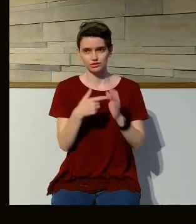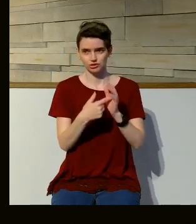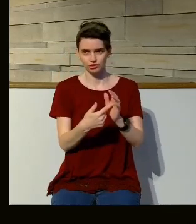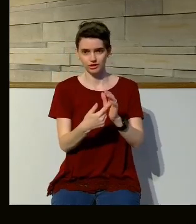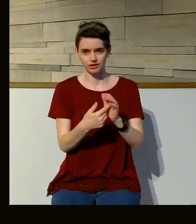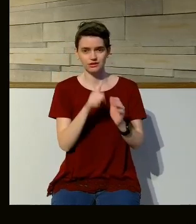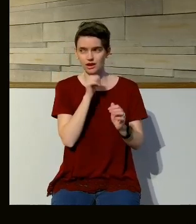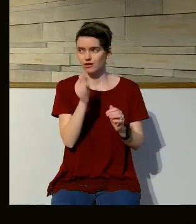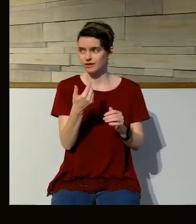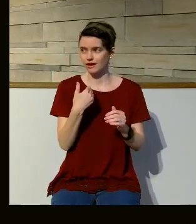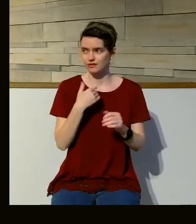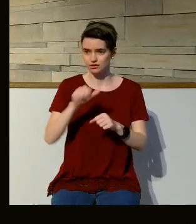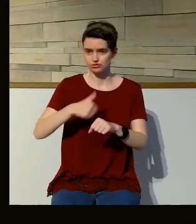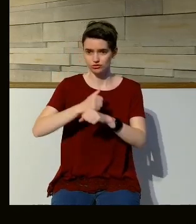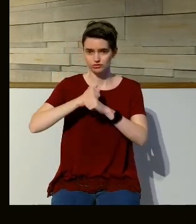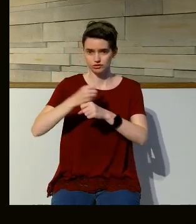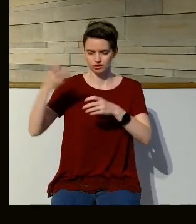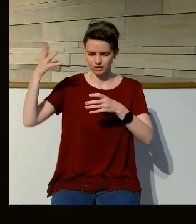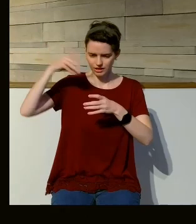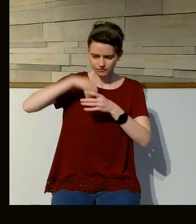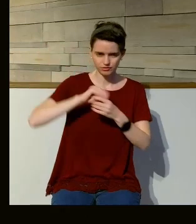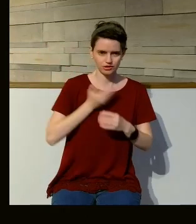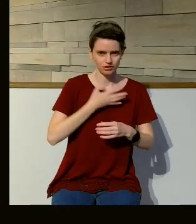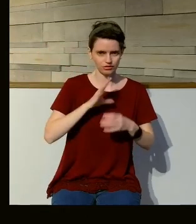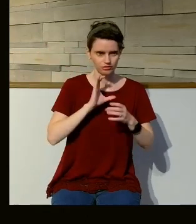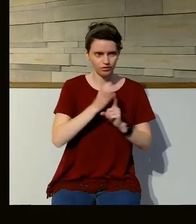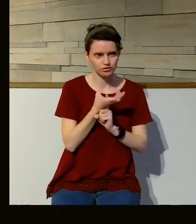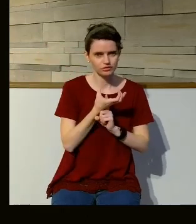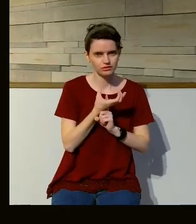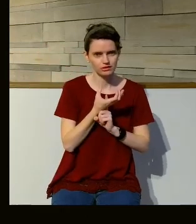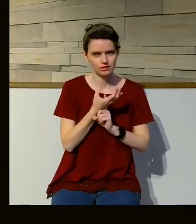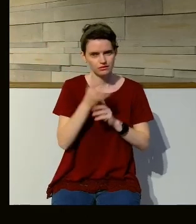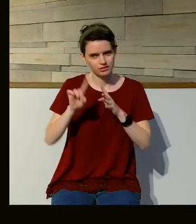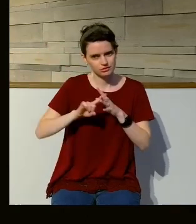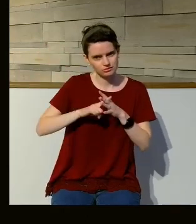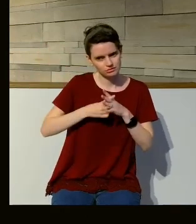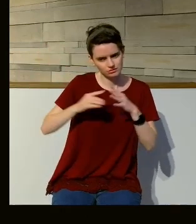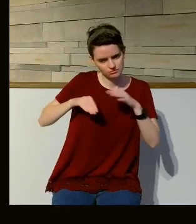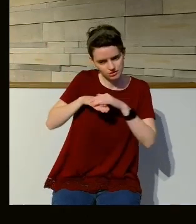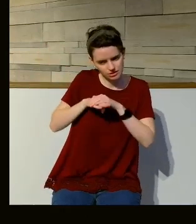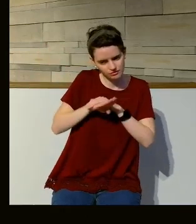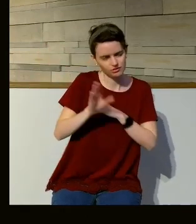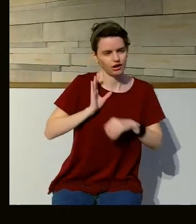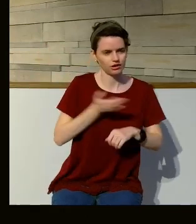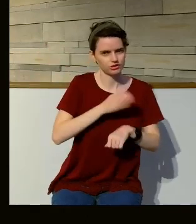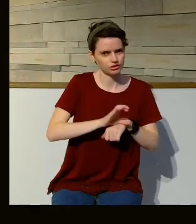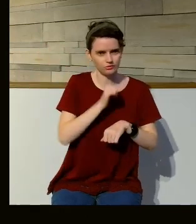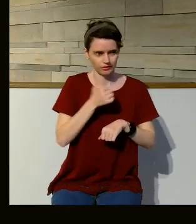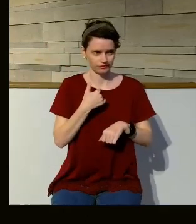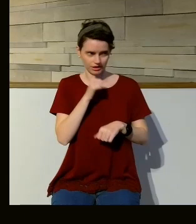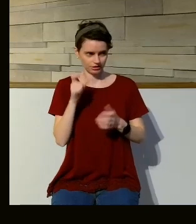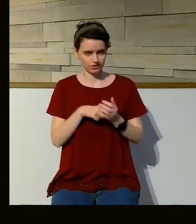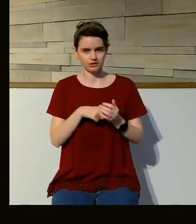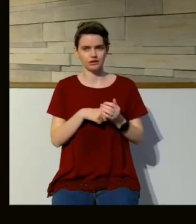how not only have these strongholds infiltrated our culture, they've snuck into our churches and we haven't noticed it.